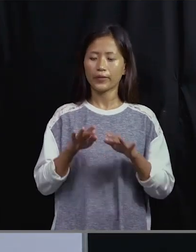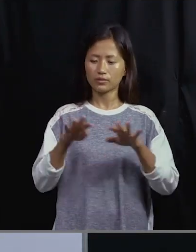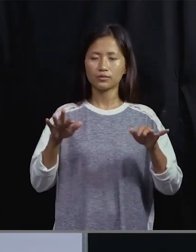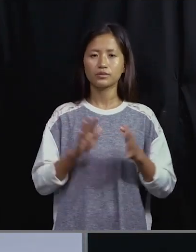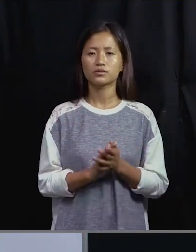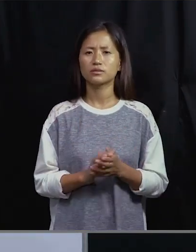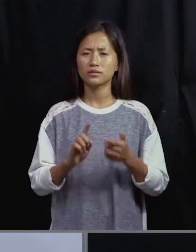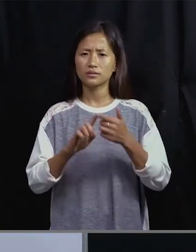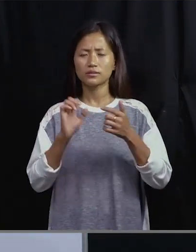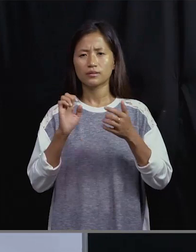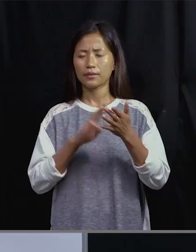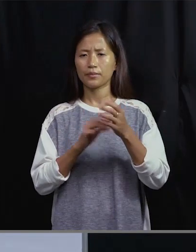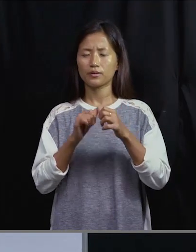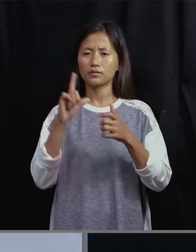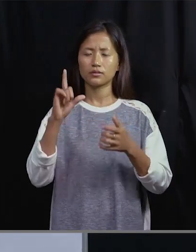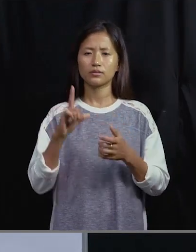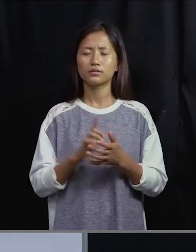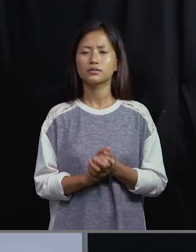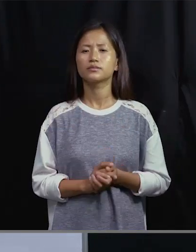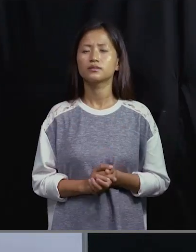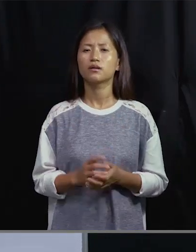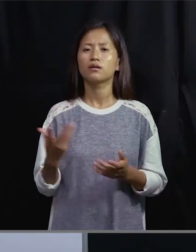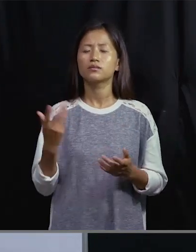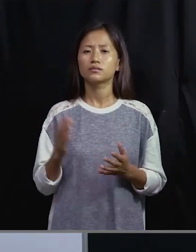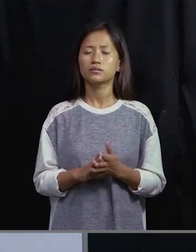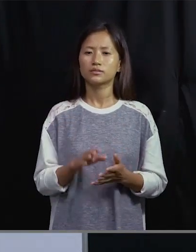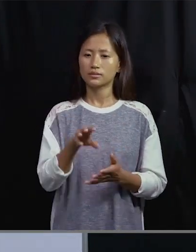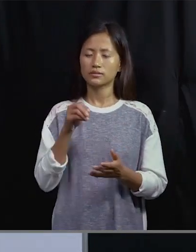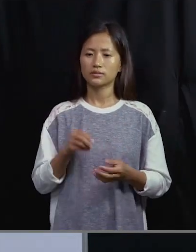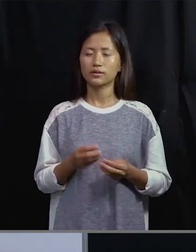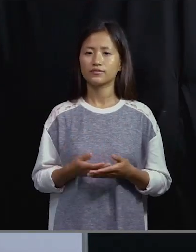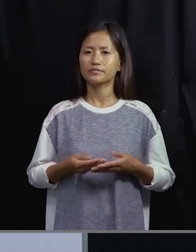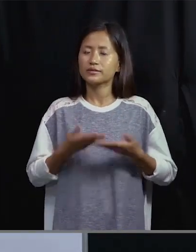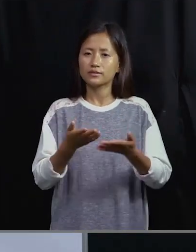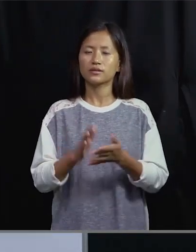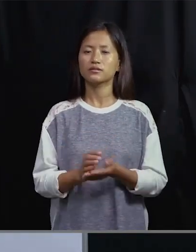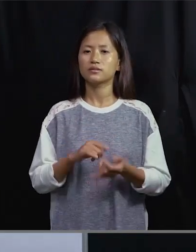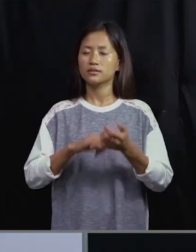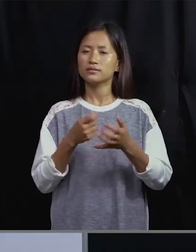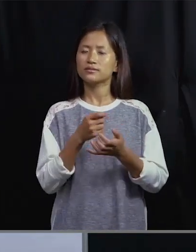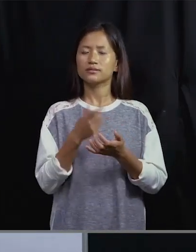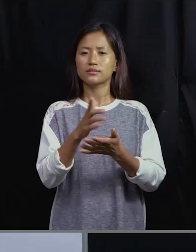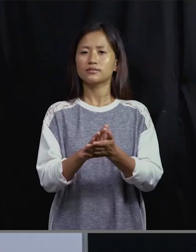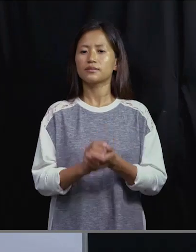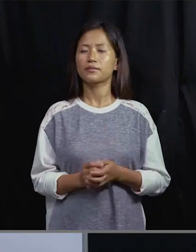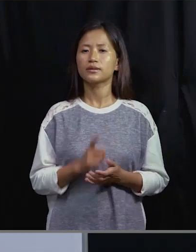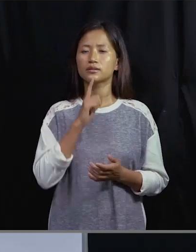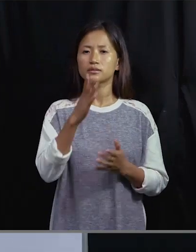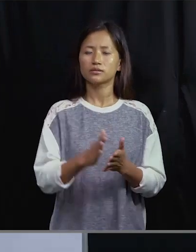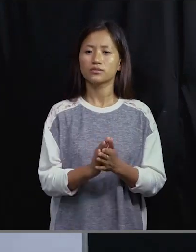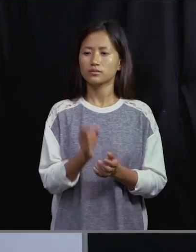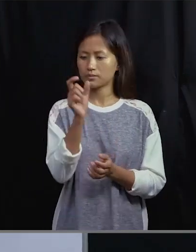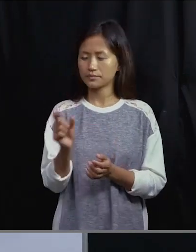computer or email or all these things, like how will they go and, sell the product, isn't it? Or how will they introduce their product